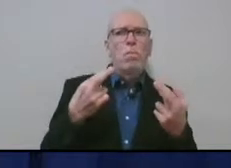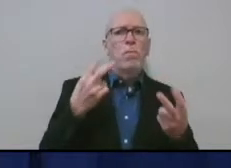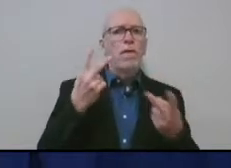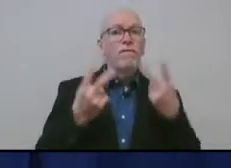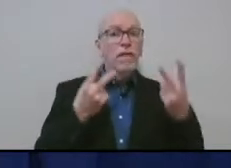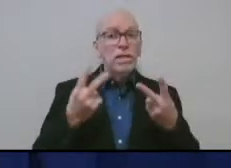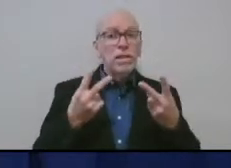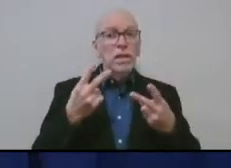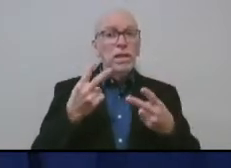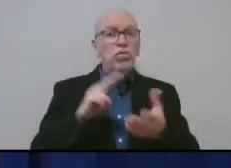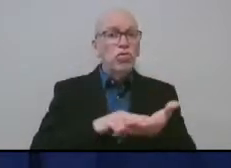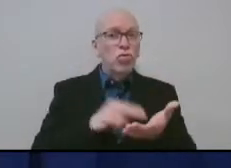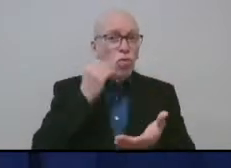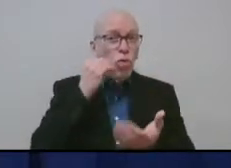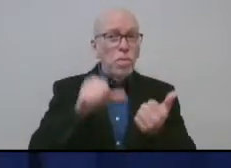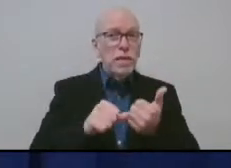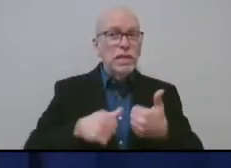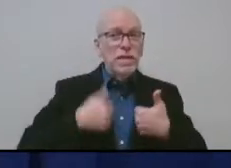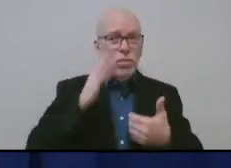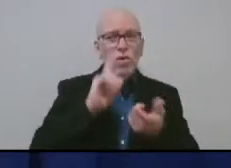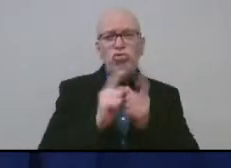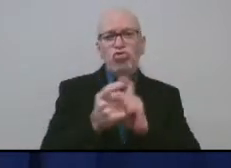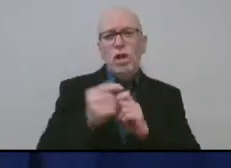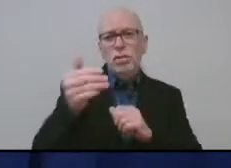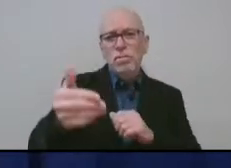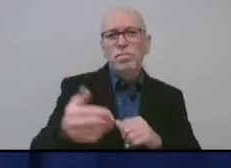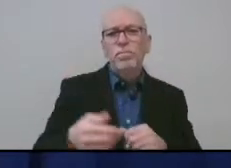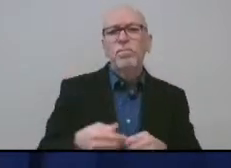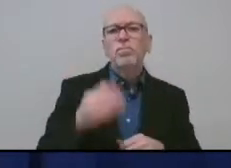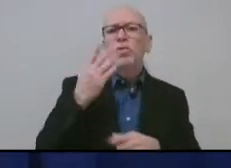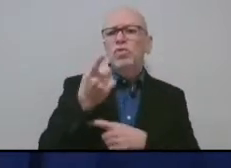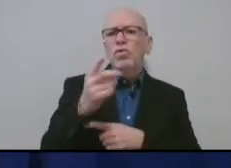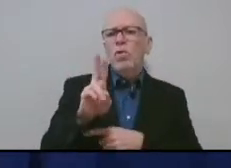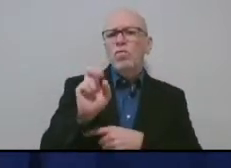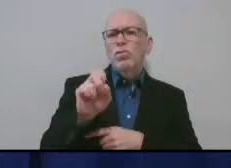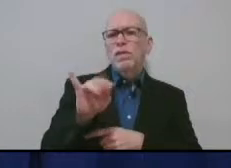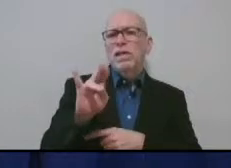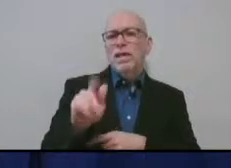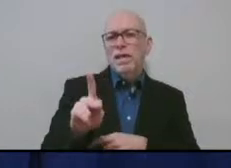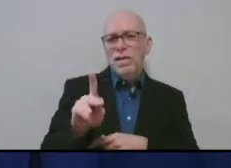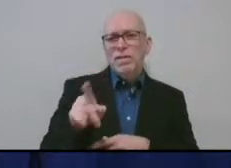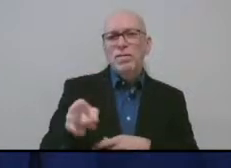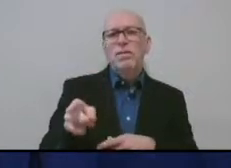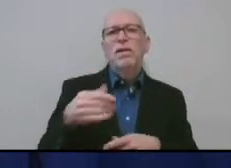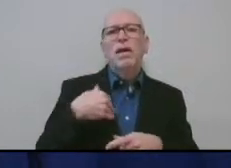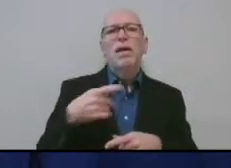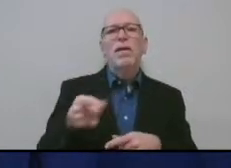care facilities change. And I know that Dr. Rasiniak and his team has an essential family